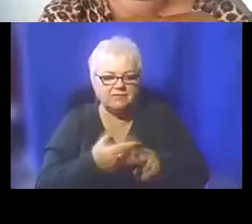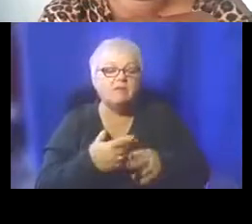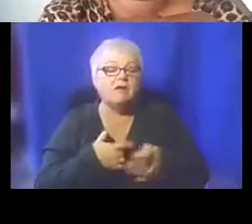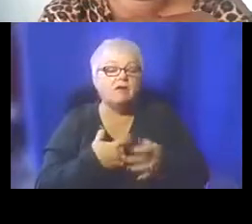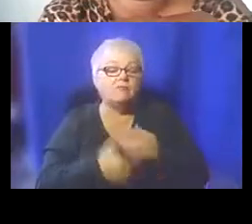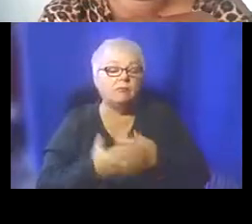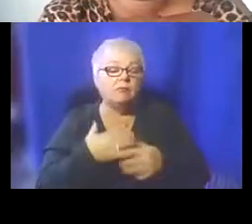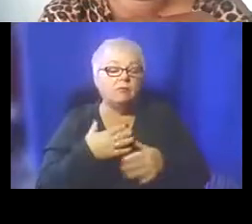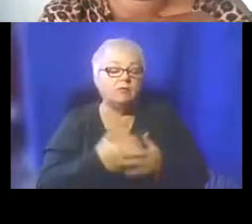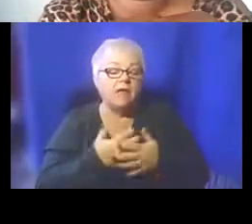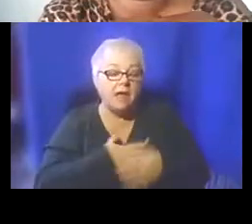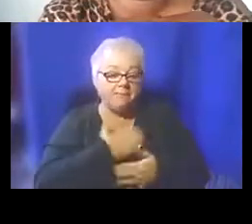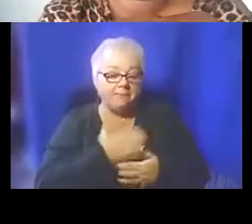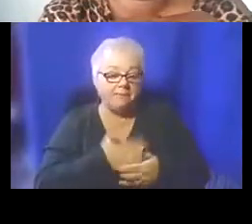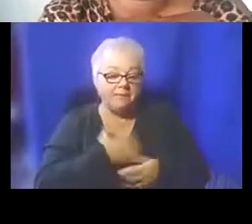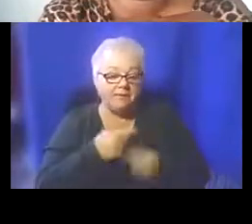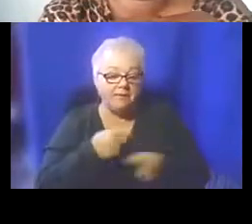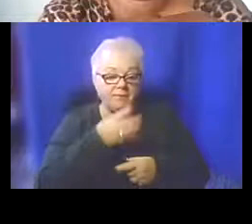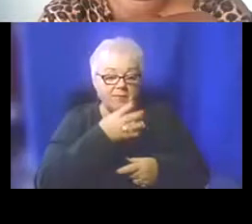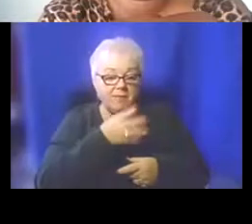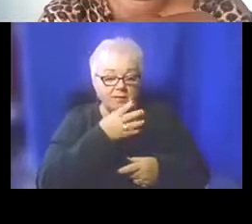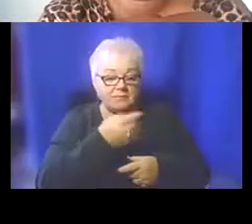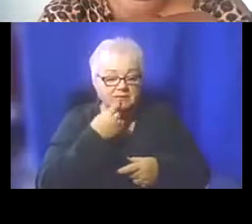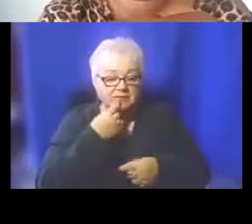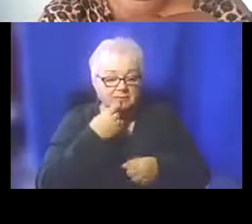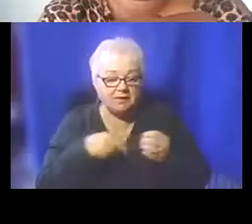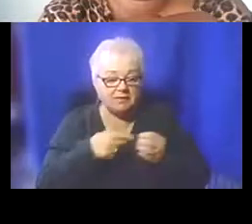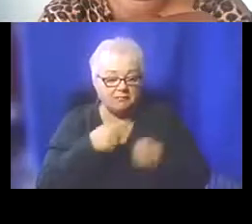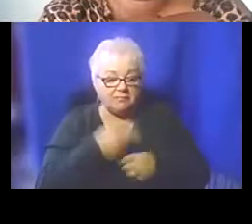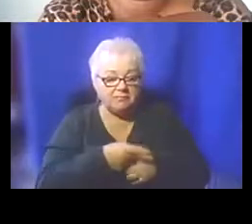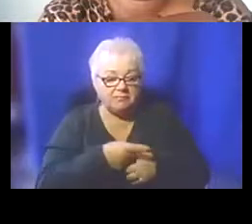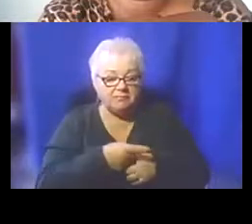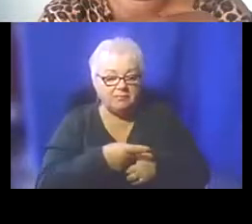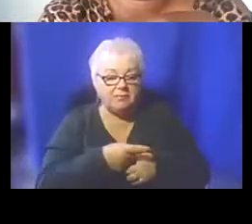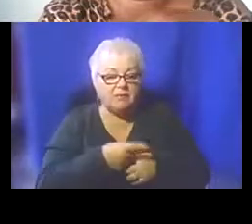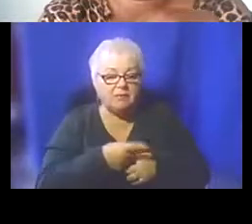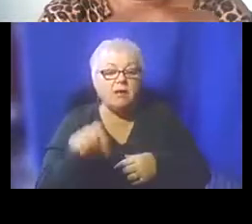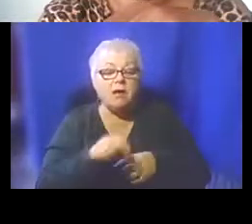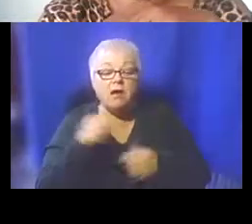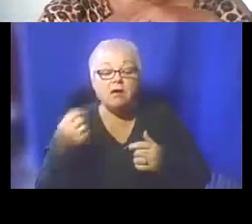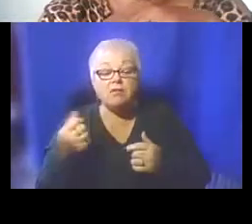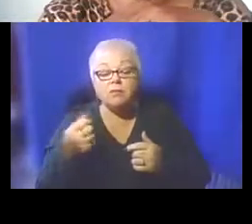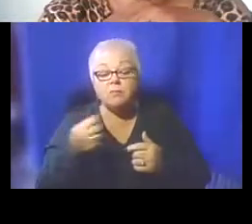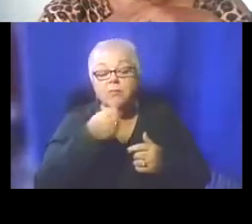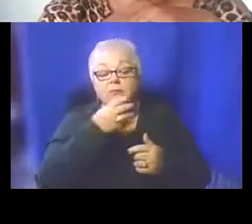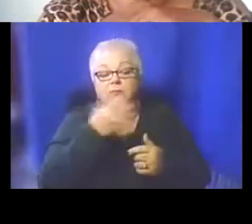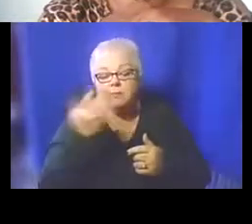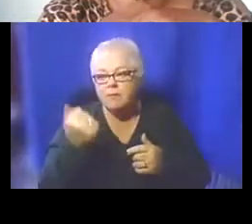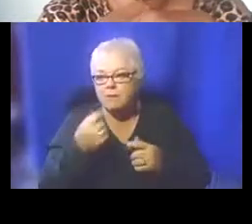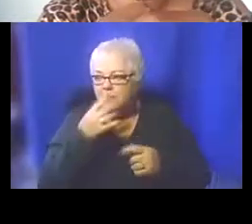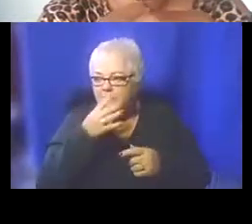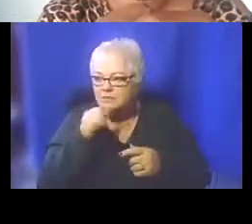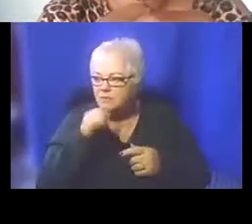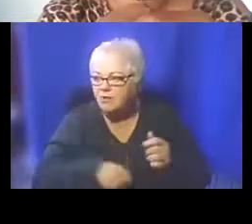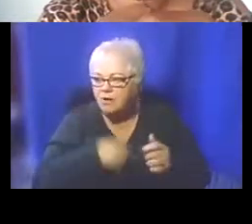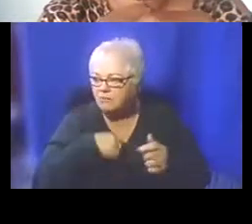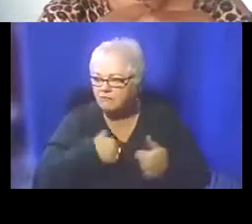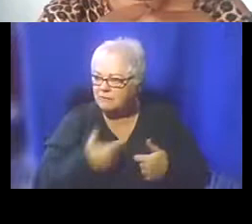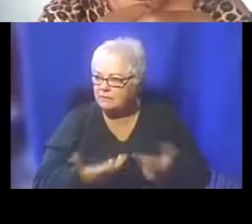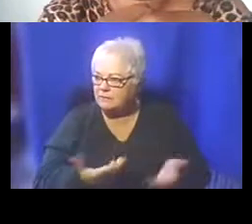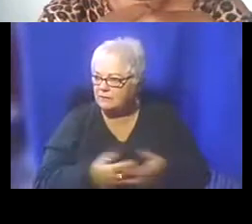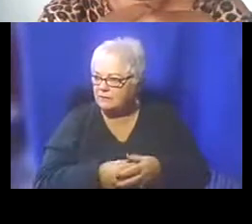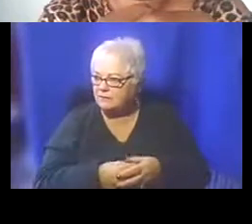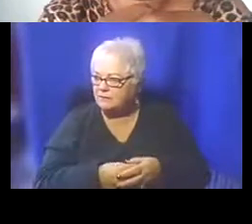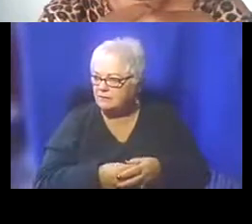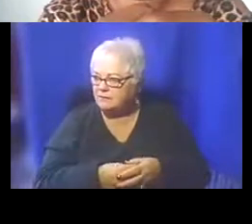and happy about what his mom just said about him. And Trey looks at his mom and wonders, why can't you be proud of me? Because he